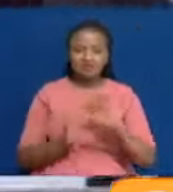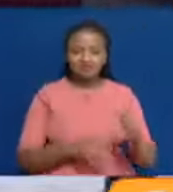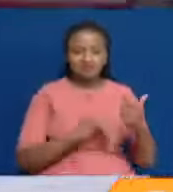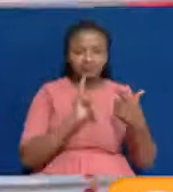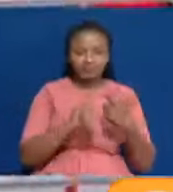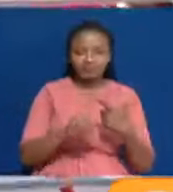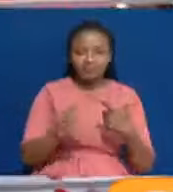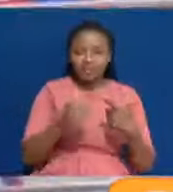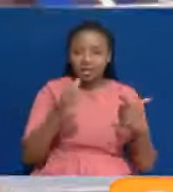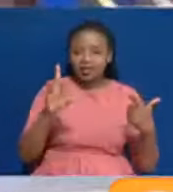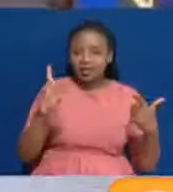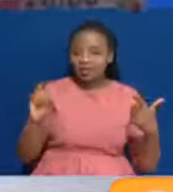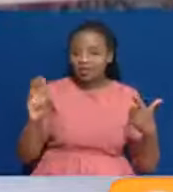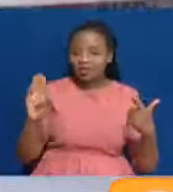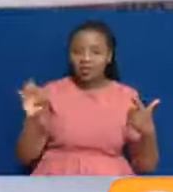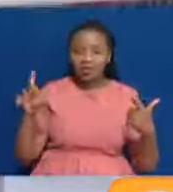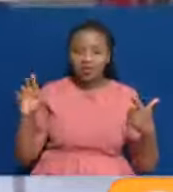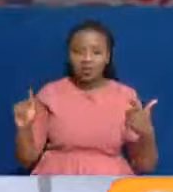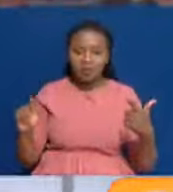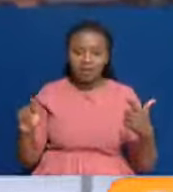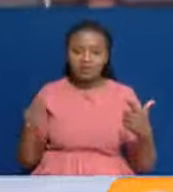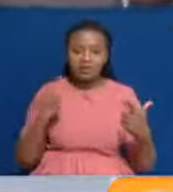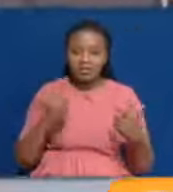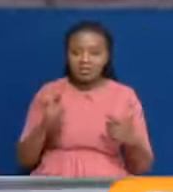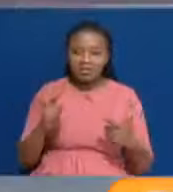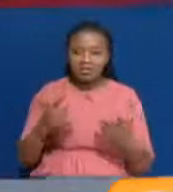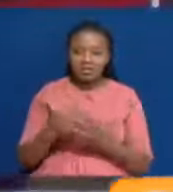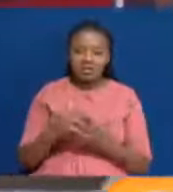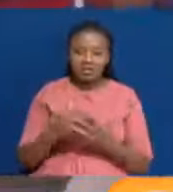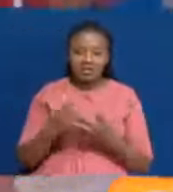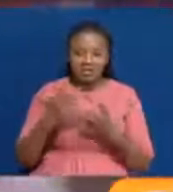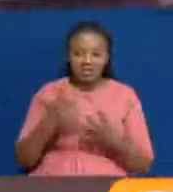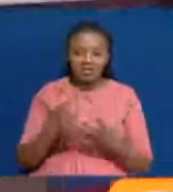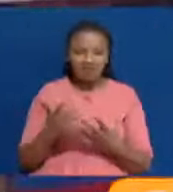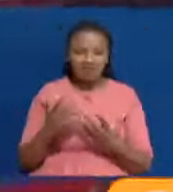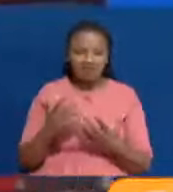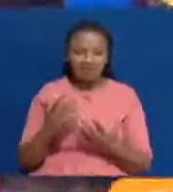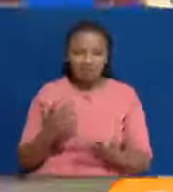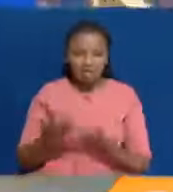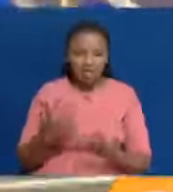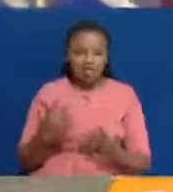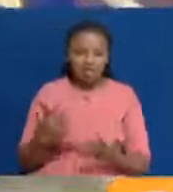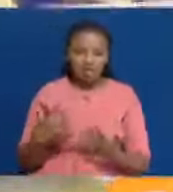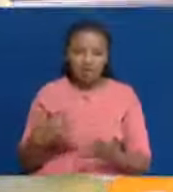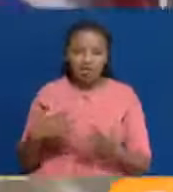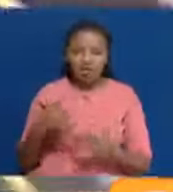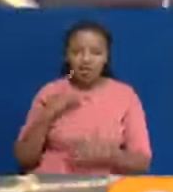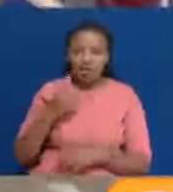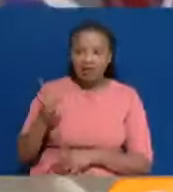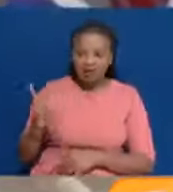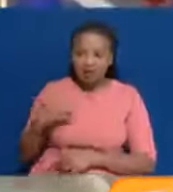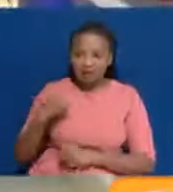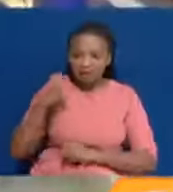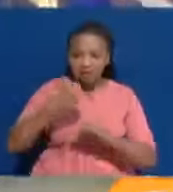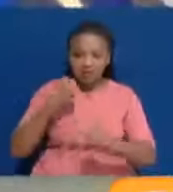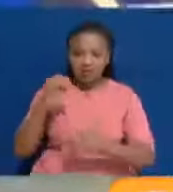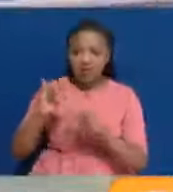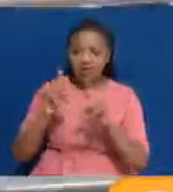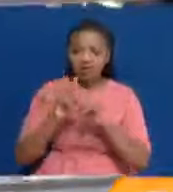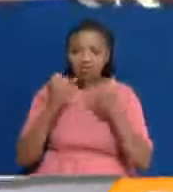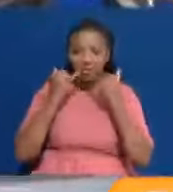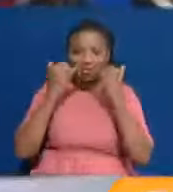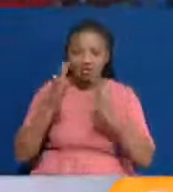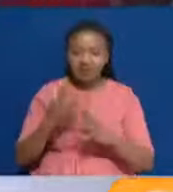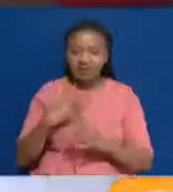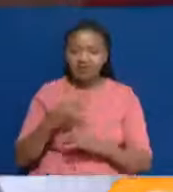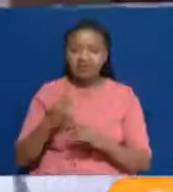in the light heavyweight category, where he made light work of Uganda's Idrisa Mukibi. Mukibi was saved by the referee after being knocked